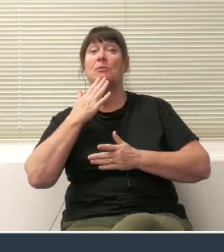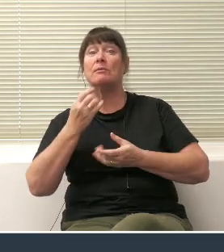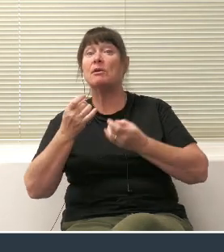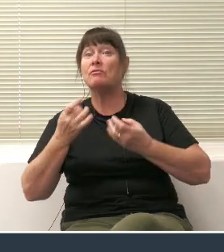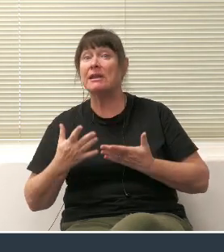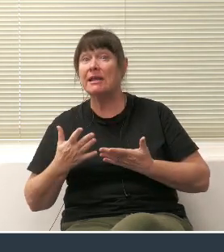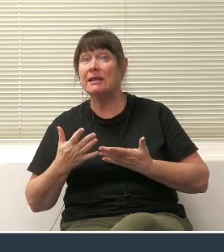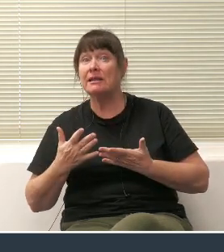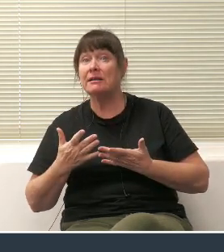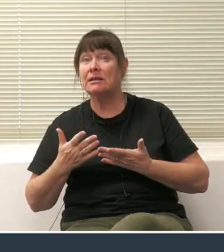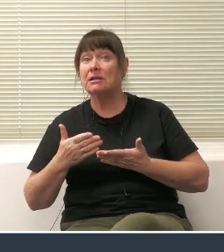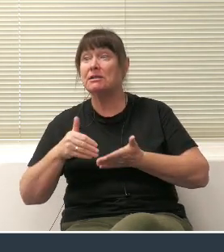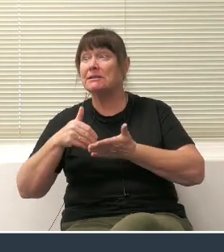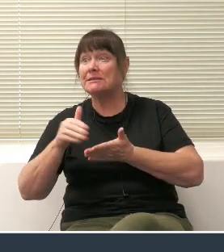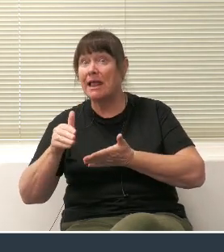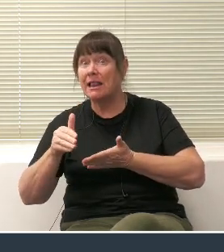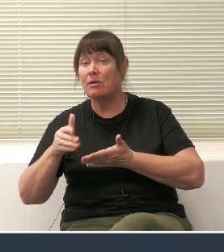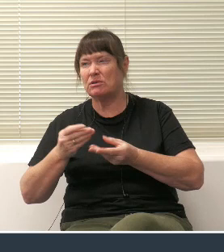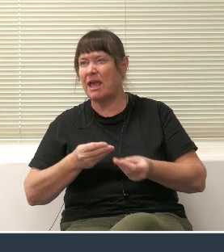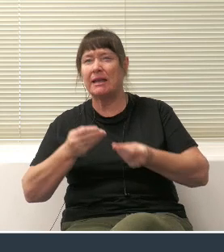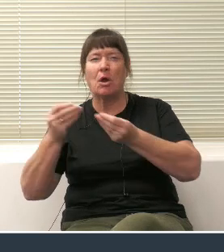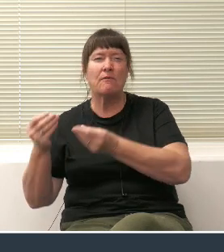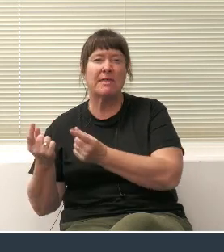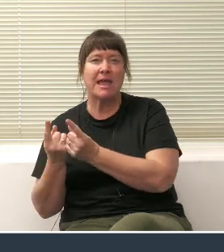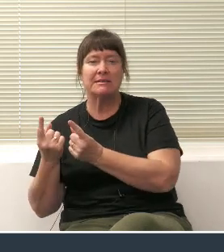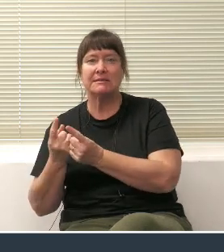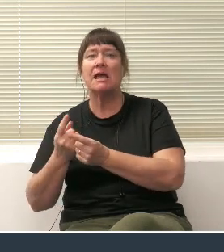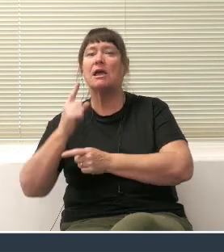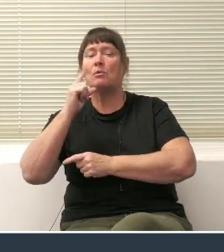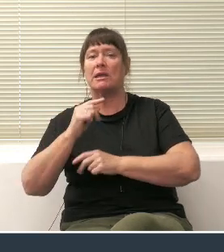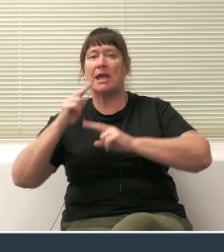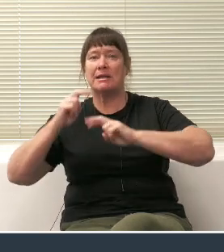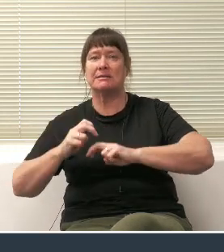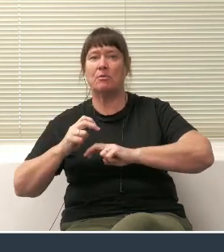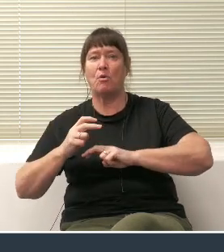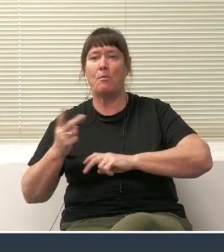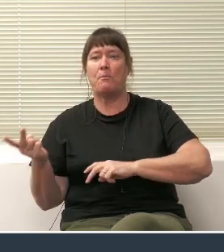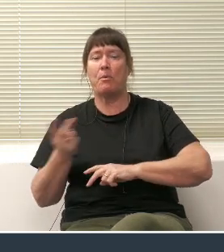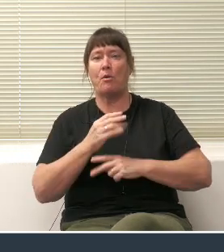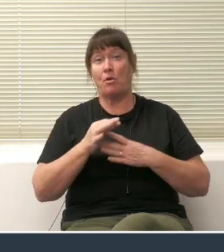go to market, still be able to explore those two options?